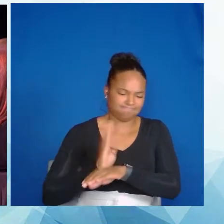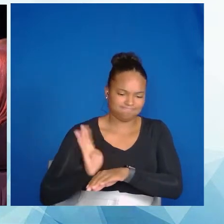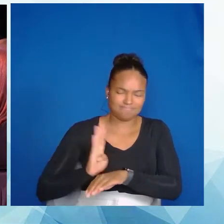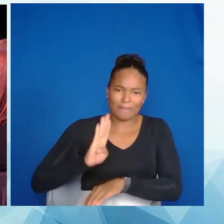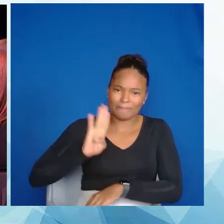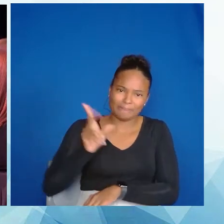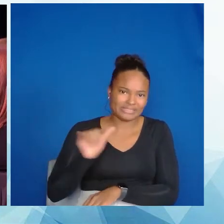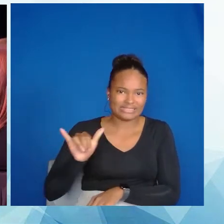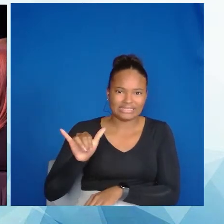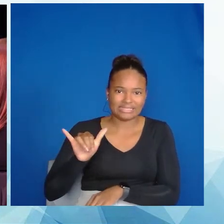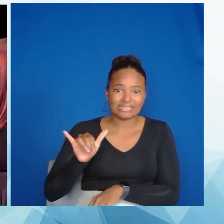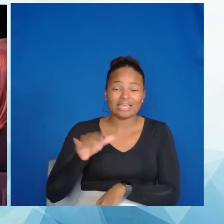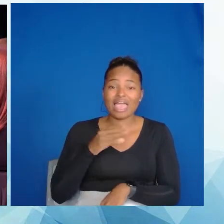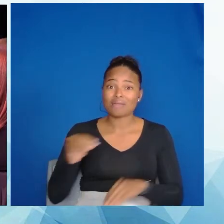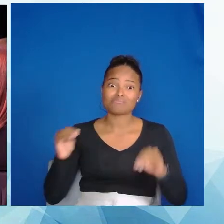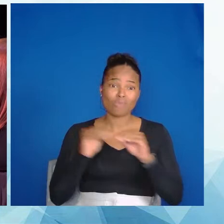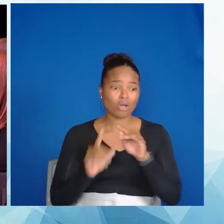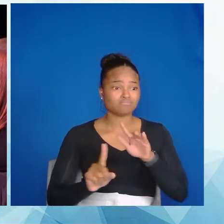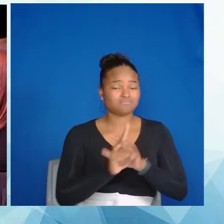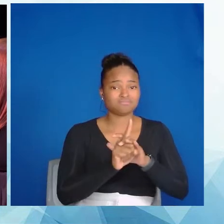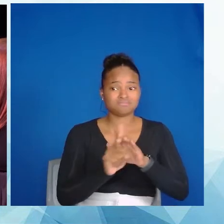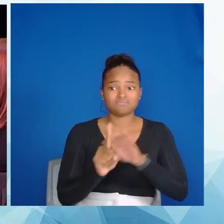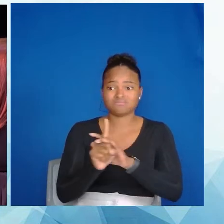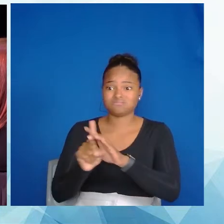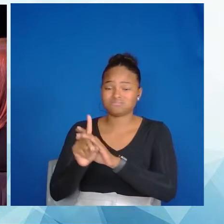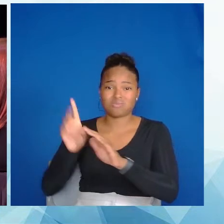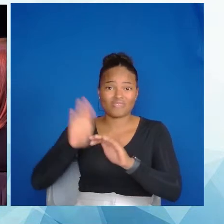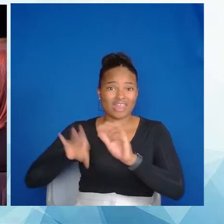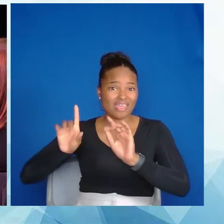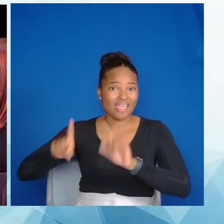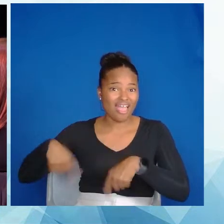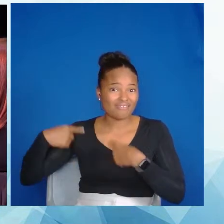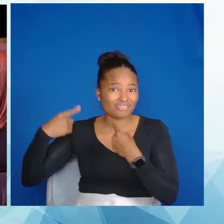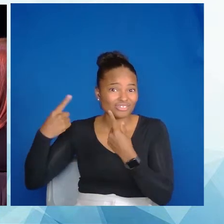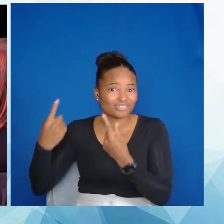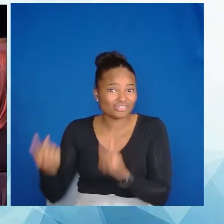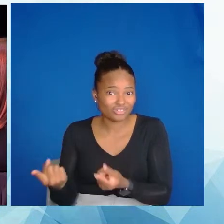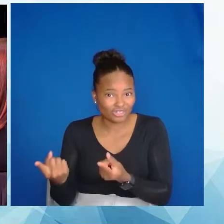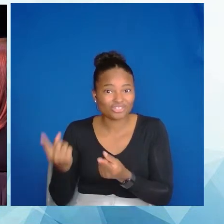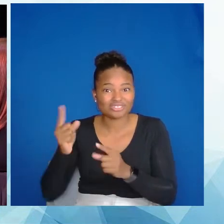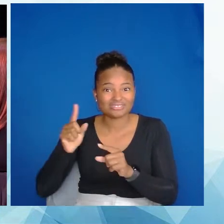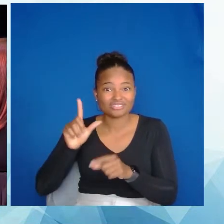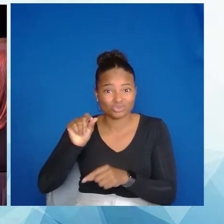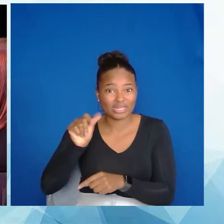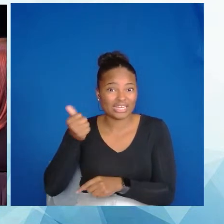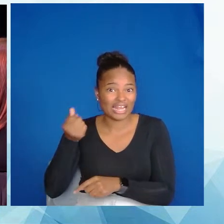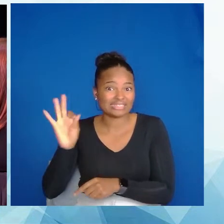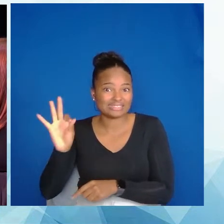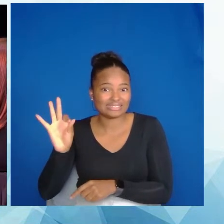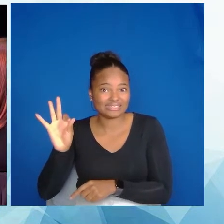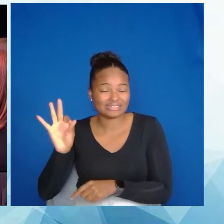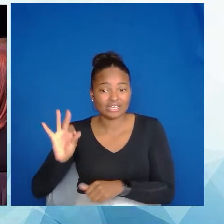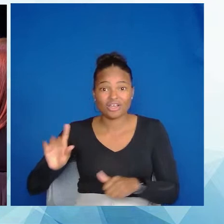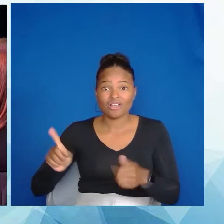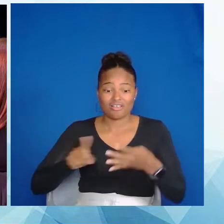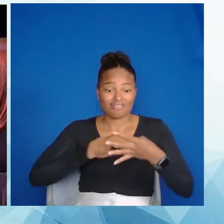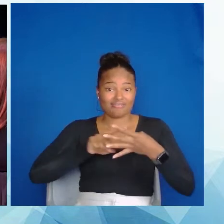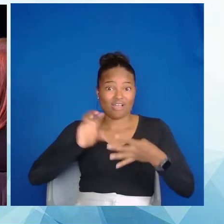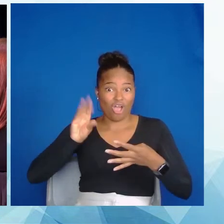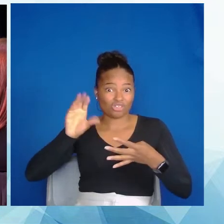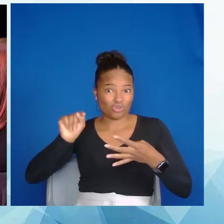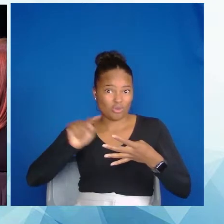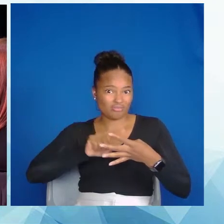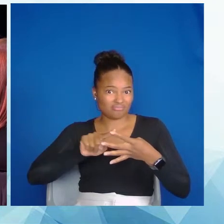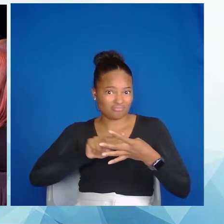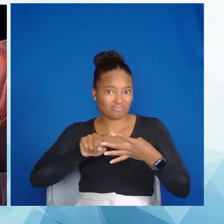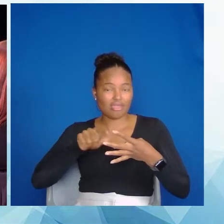and more visible than I think I've ever been since 2019. The first week of October, I